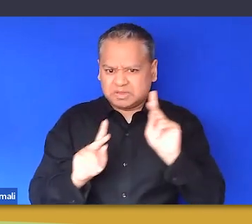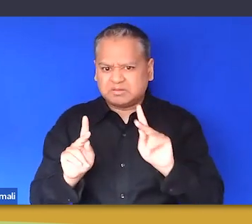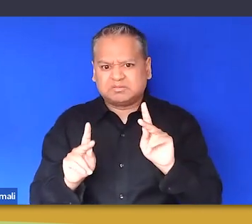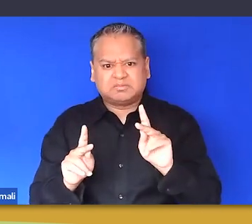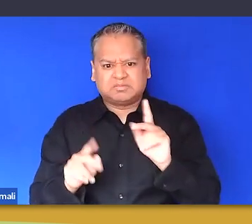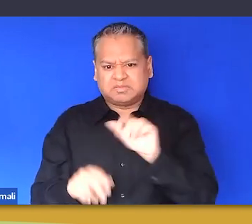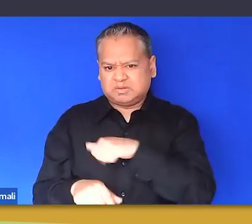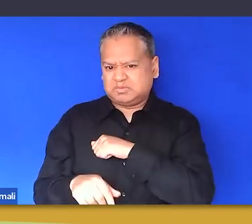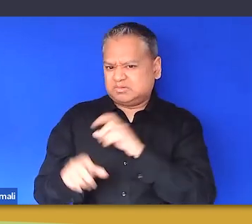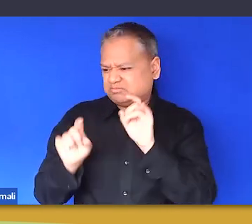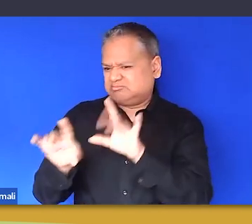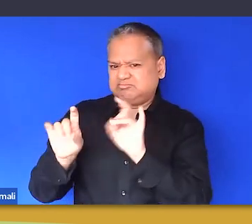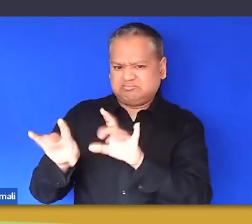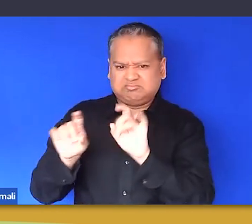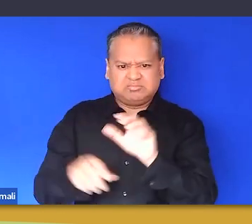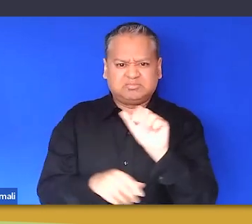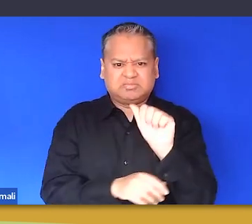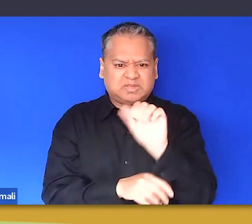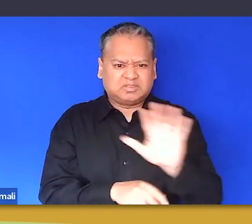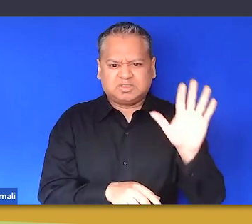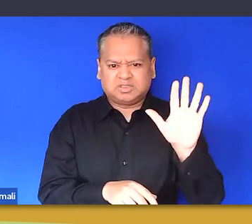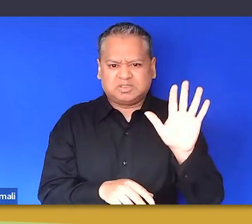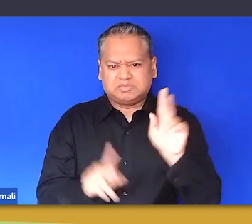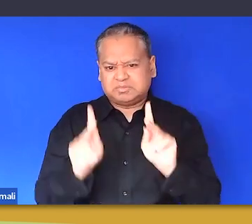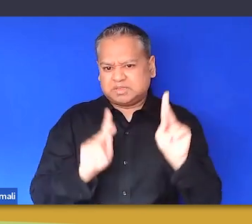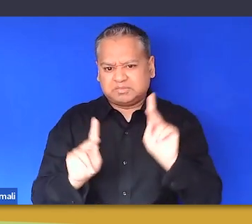grip on our community. And although